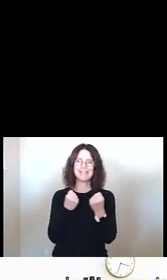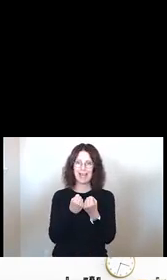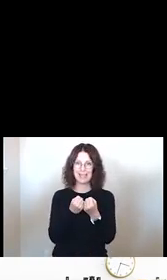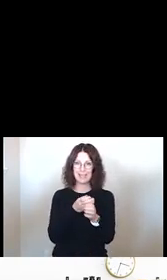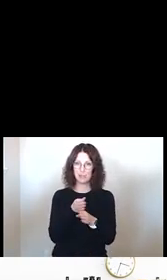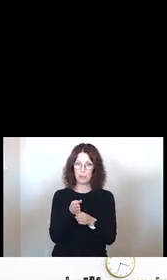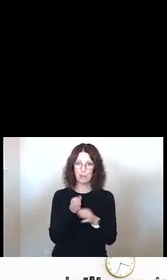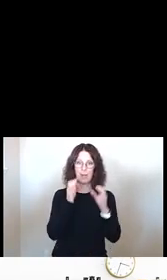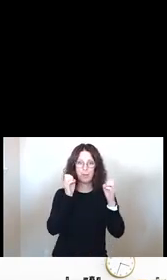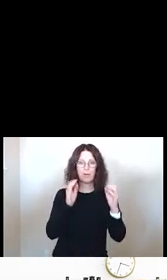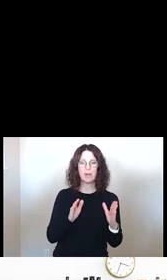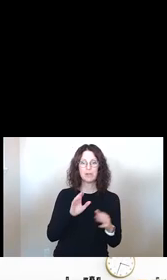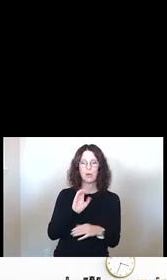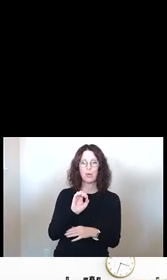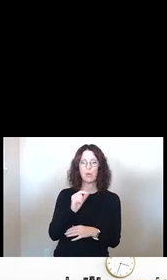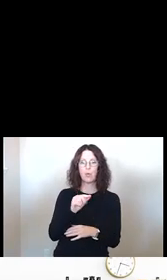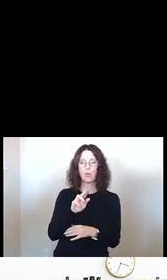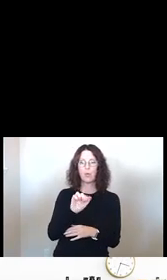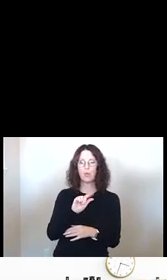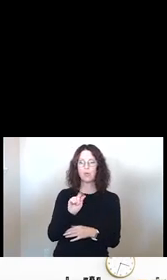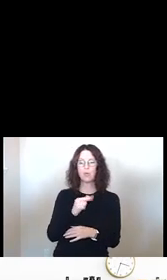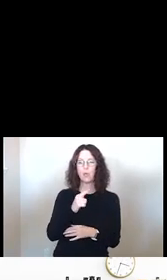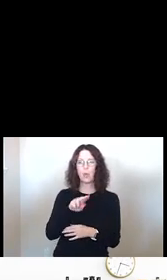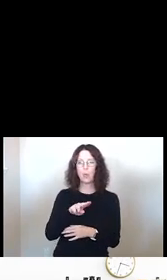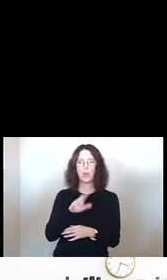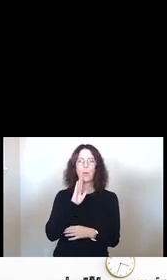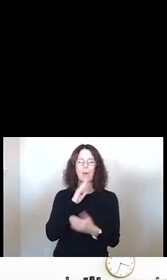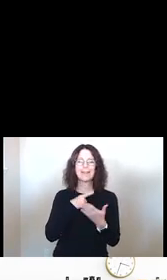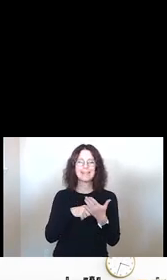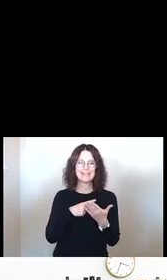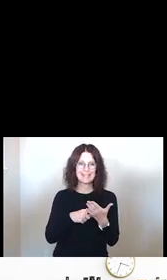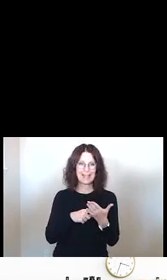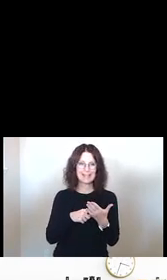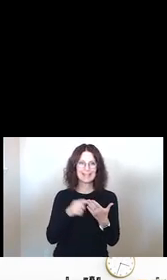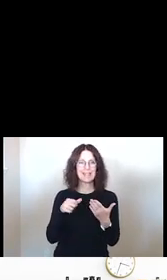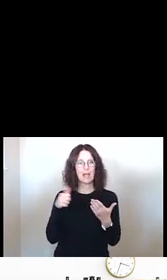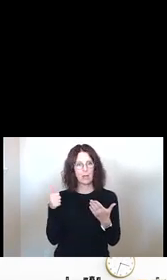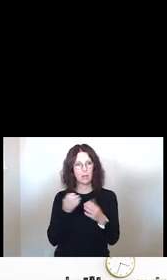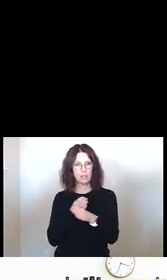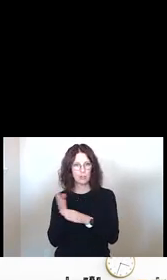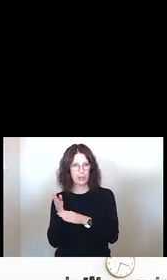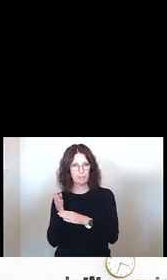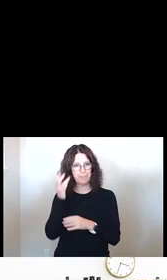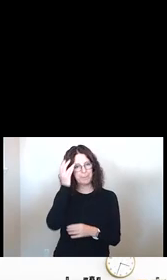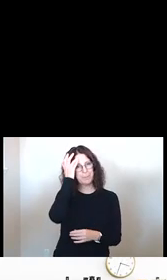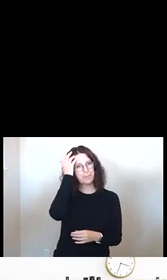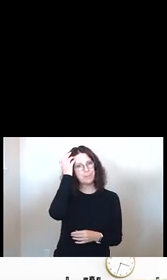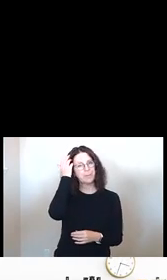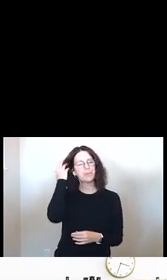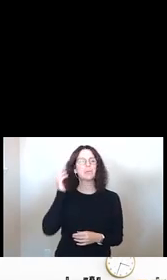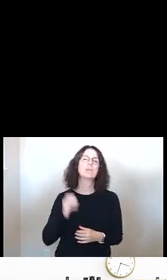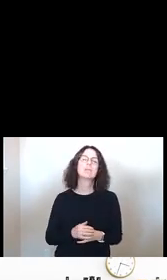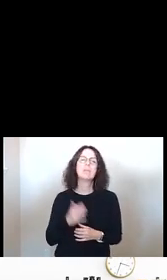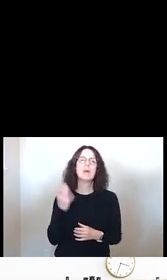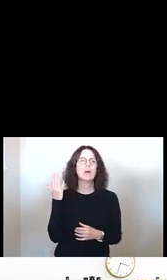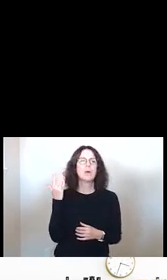Oguzoglu will talk about the economics and econometrics stream. So why an economics and